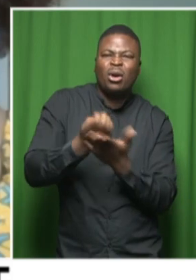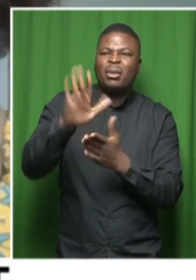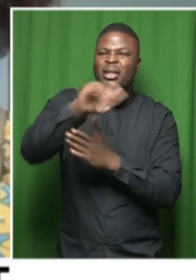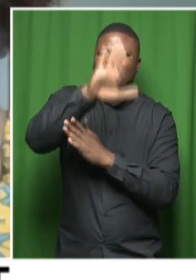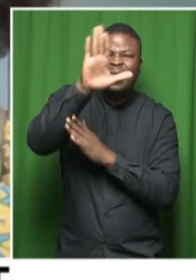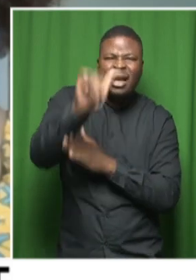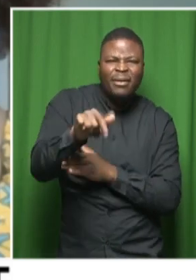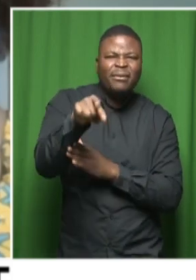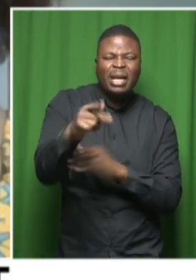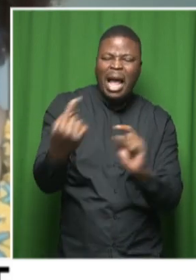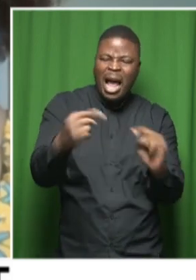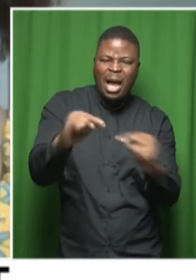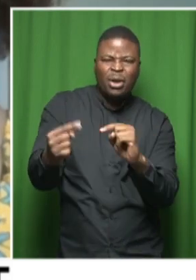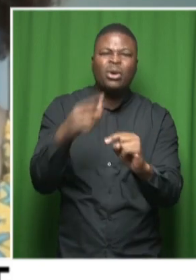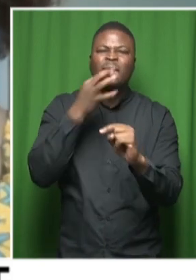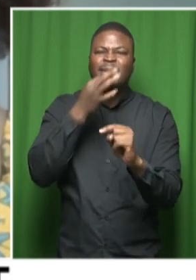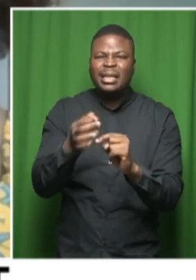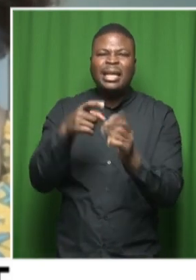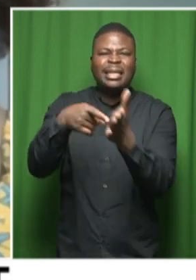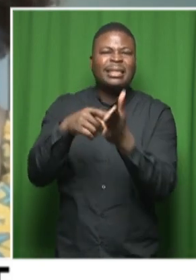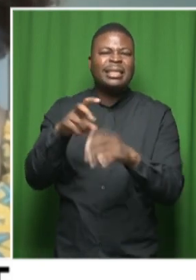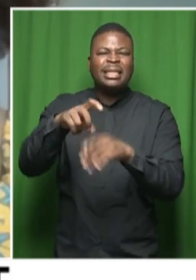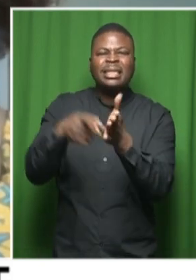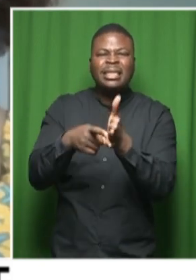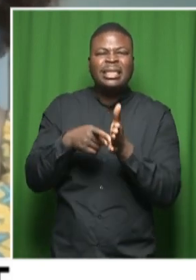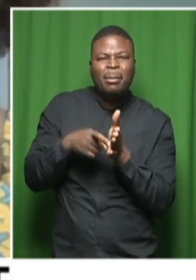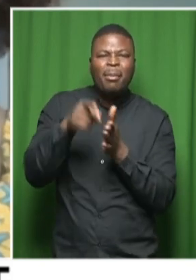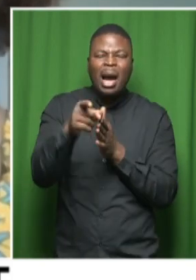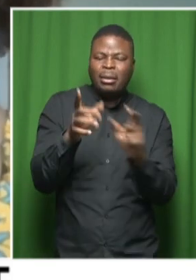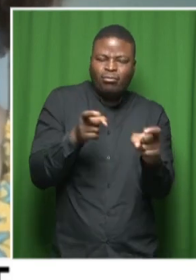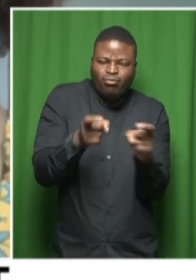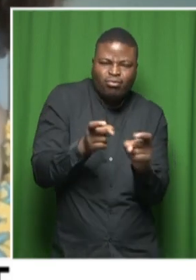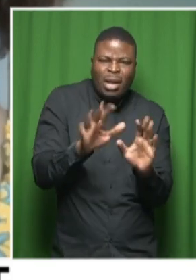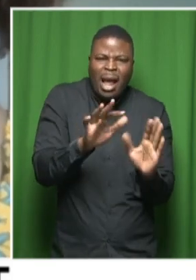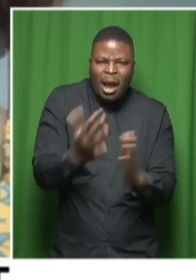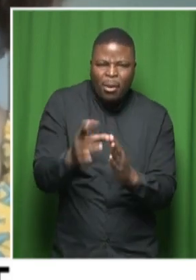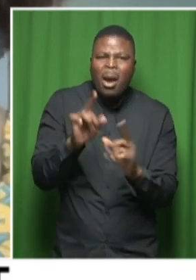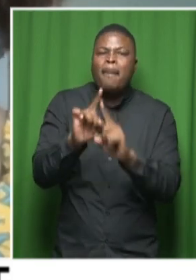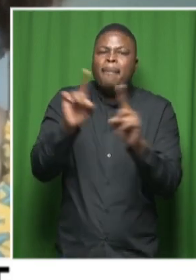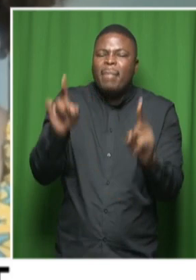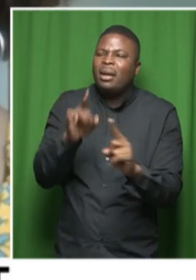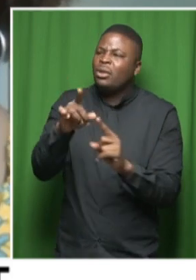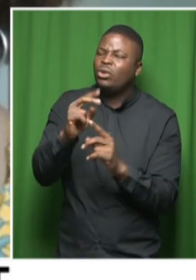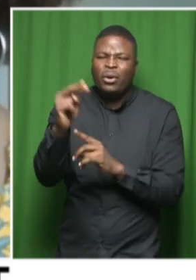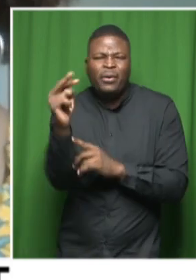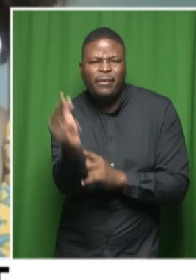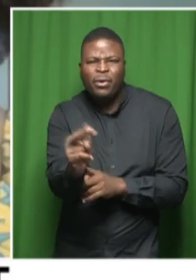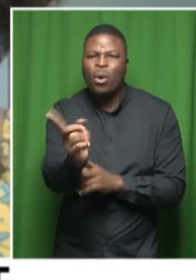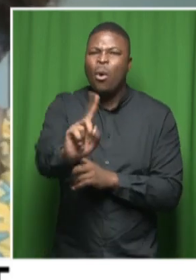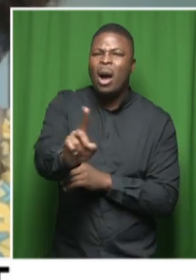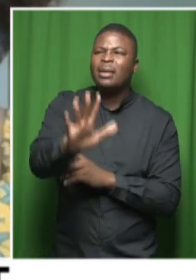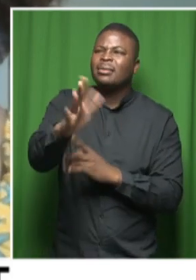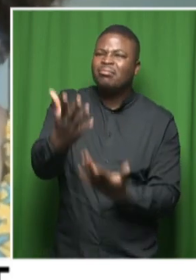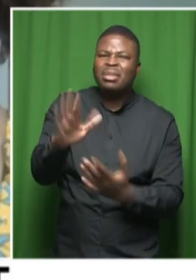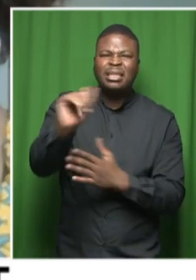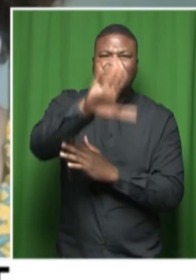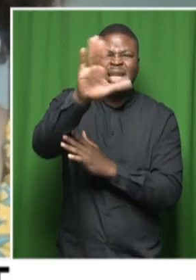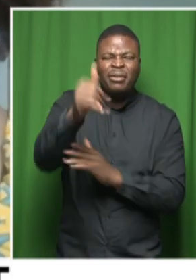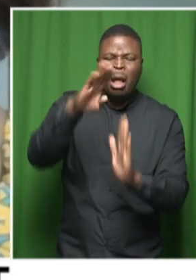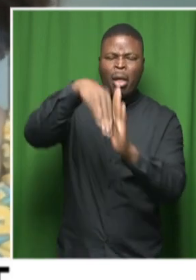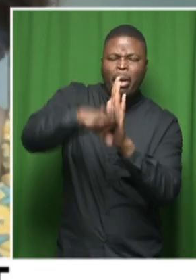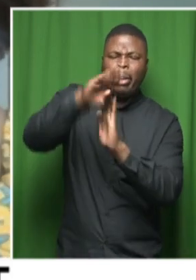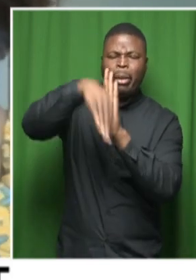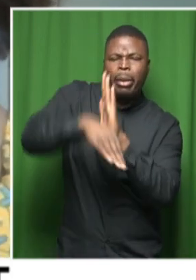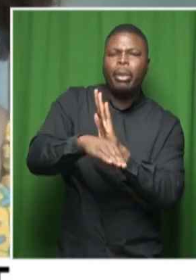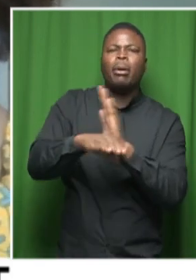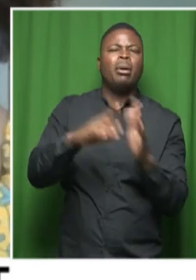demand-driven because most people are not working. So what are your views on the causes of inflation in South Africa and, of course,